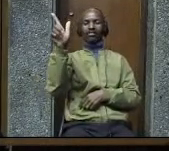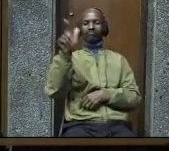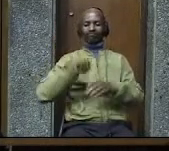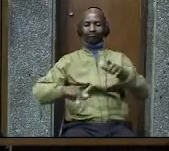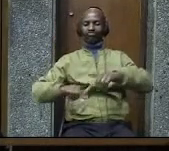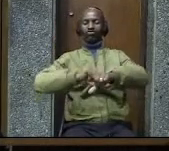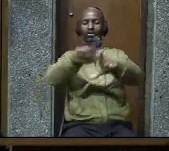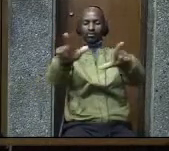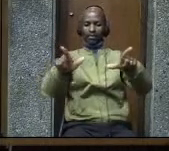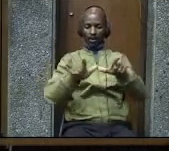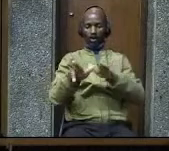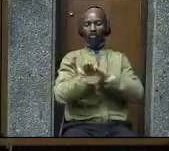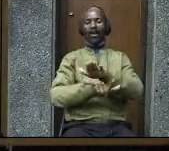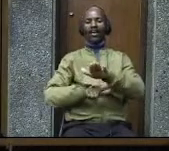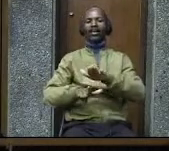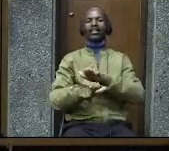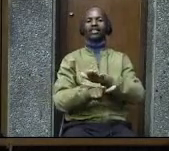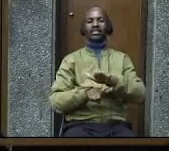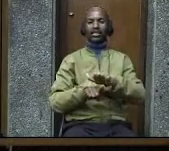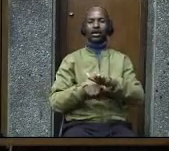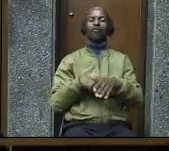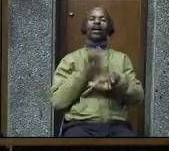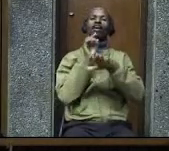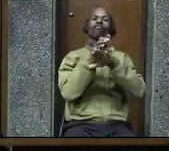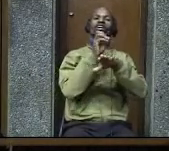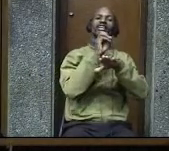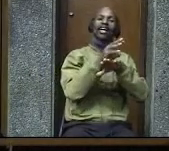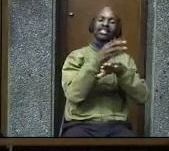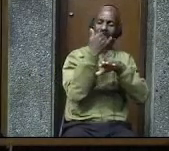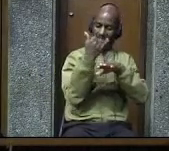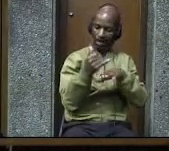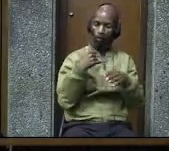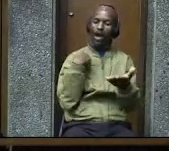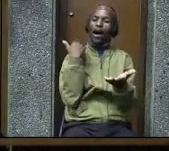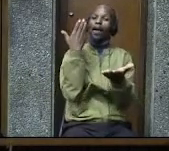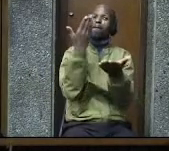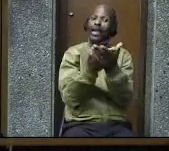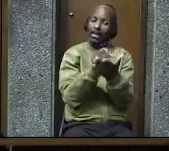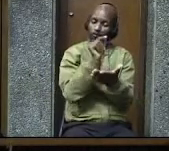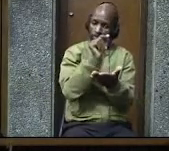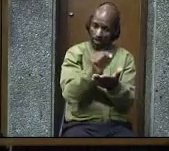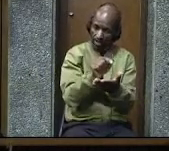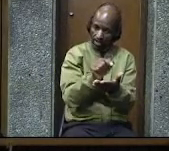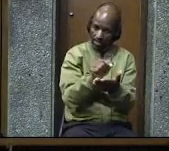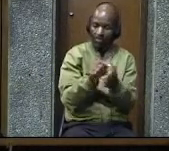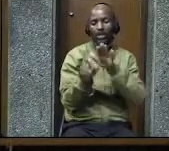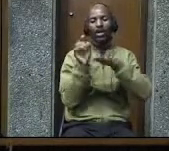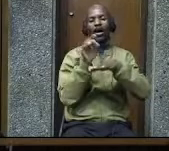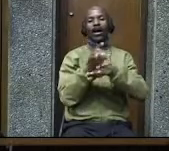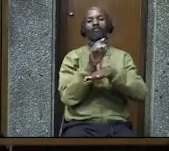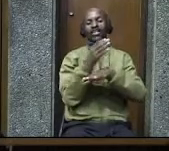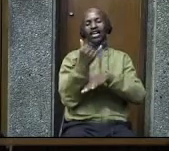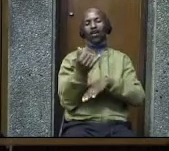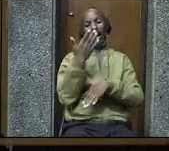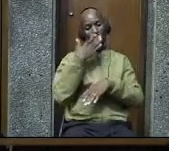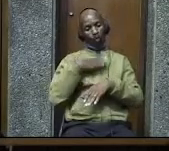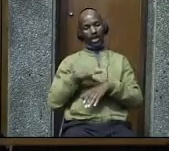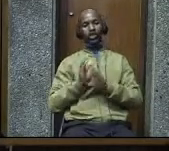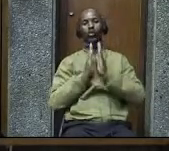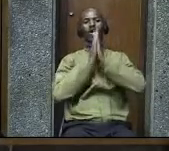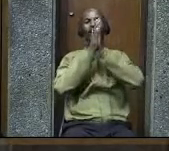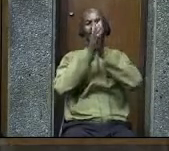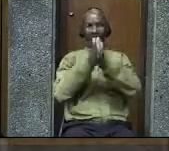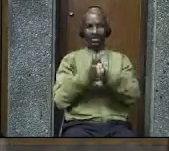a land being advertised. We applied to that advert. So in Twekebat Langwe